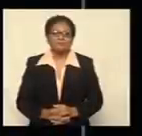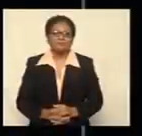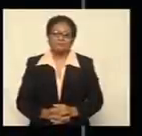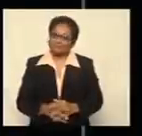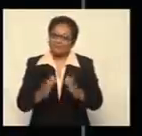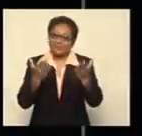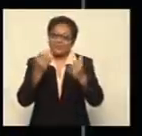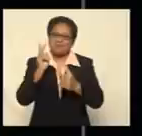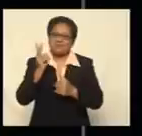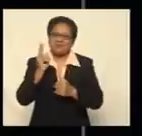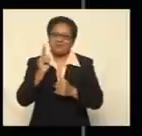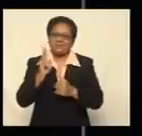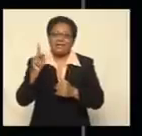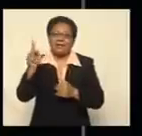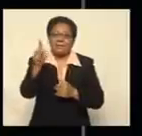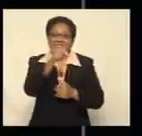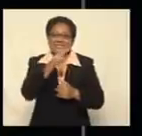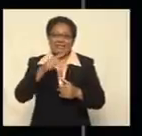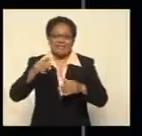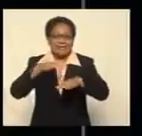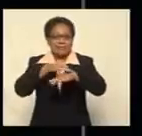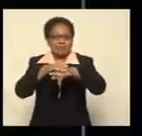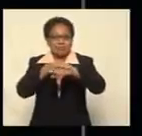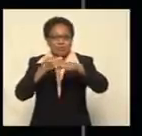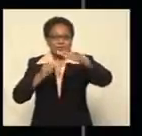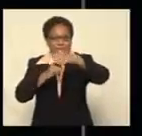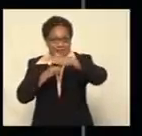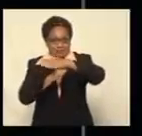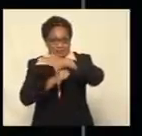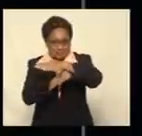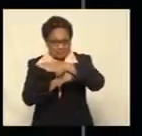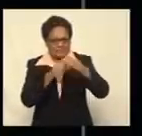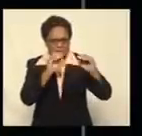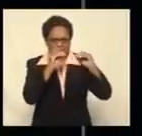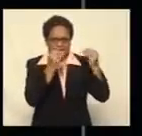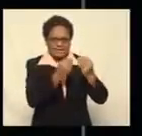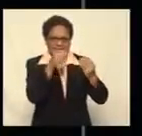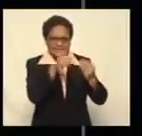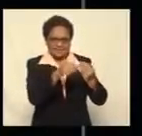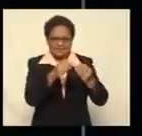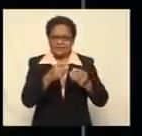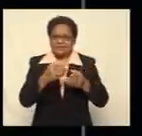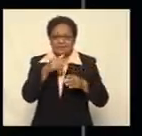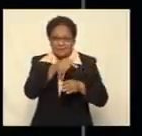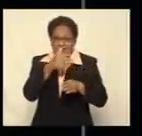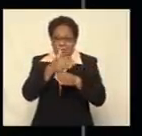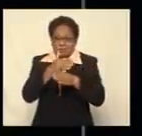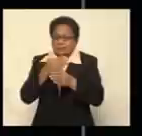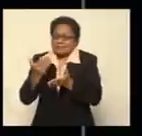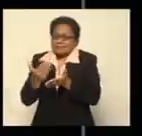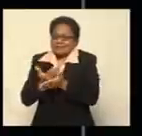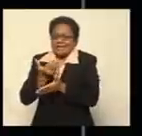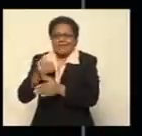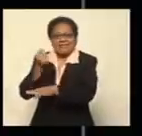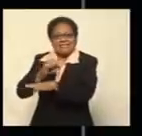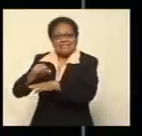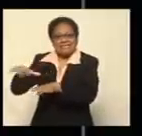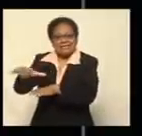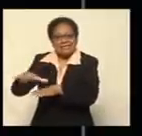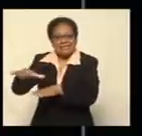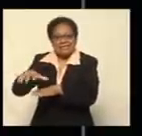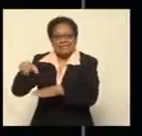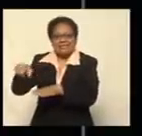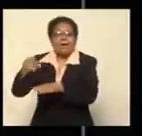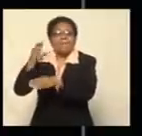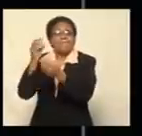Welcome back. The Pacific Blue Foundation is working on preserving the Benga Lagoon, one of the largest in Fiji. The organization is